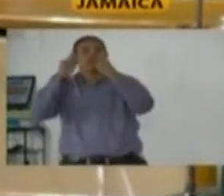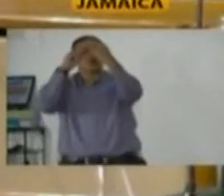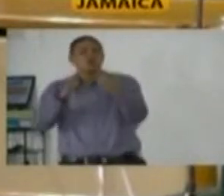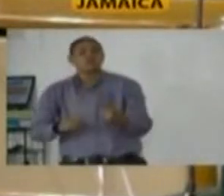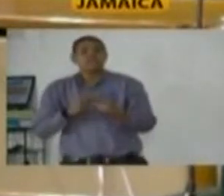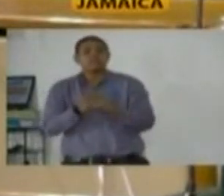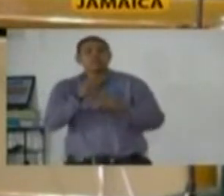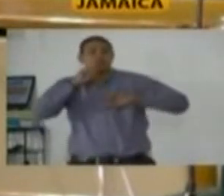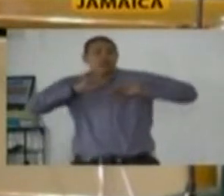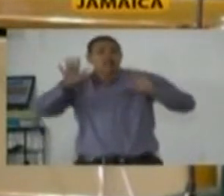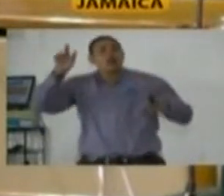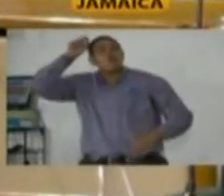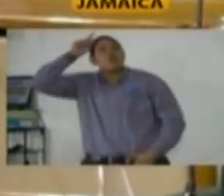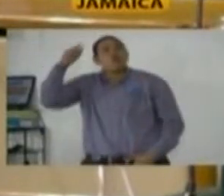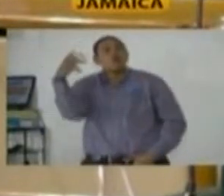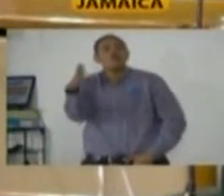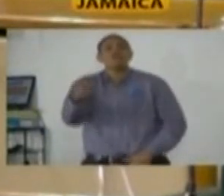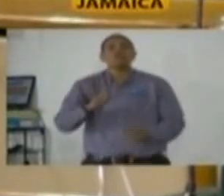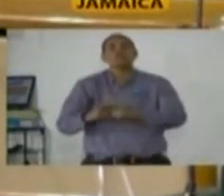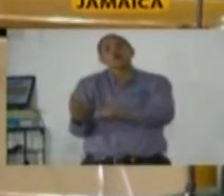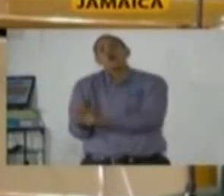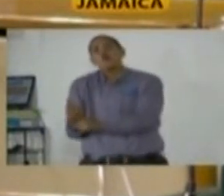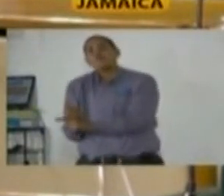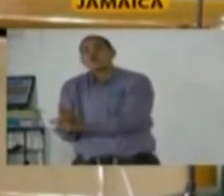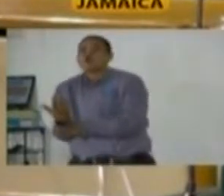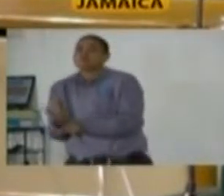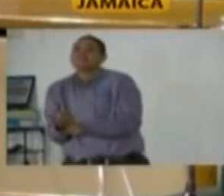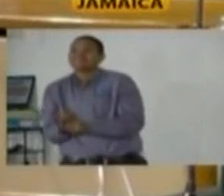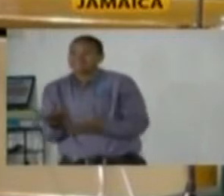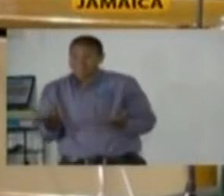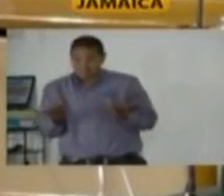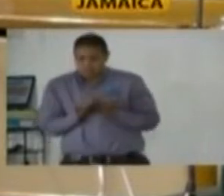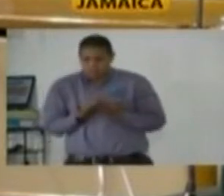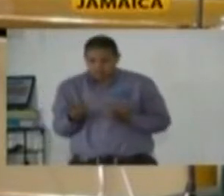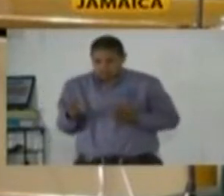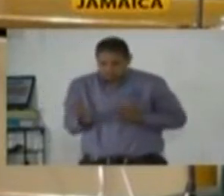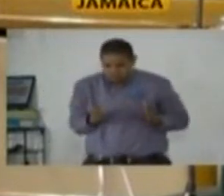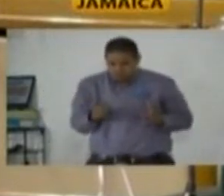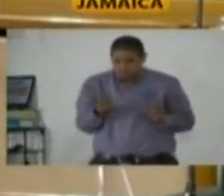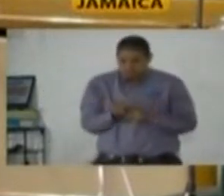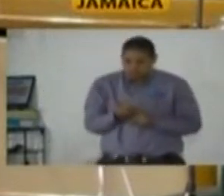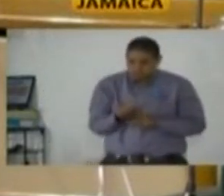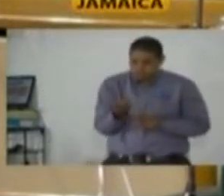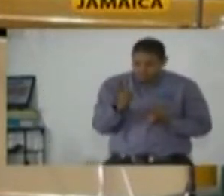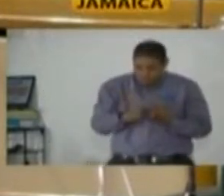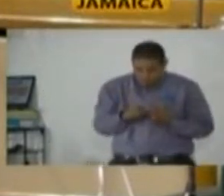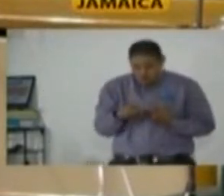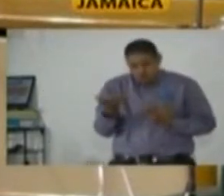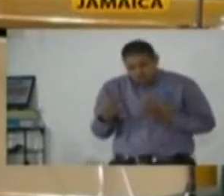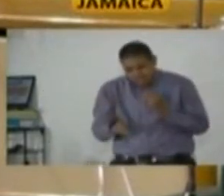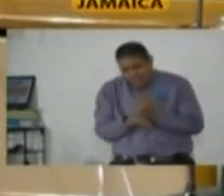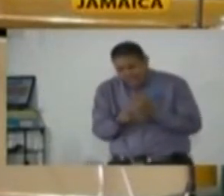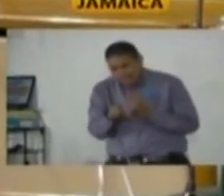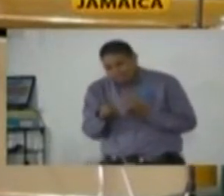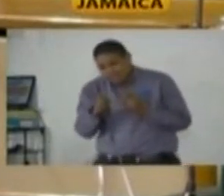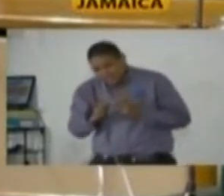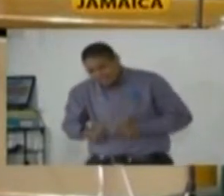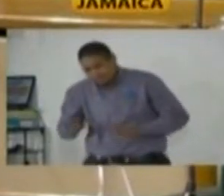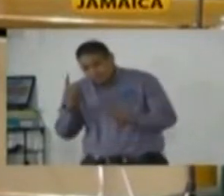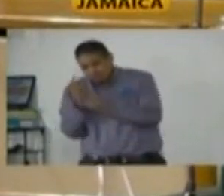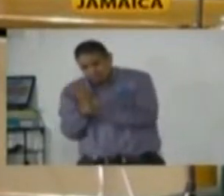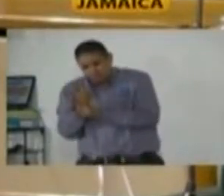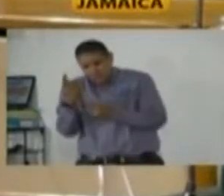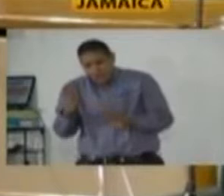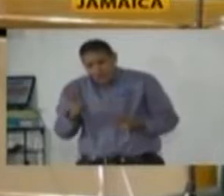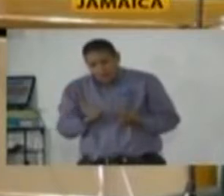clearly understood and are appropriately reflected in the unit plans, the lesson plans, and formative and summative assessments,